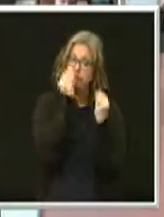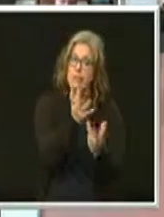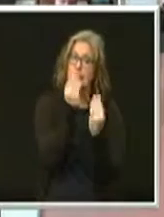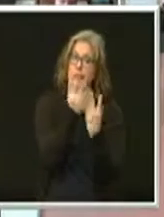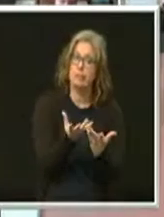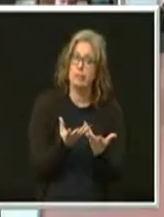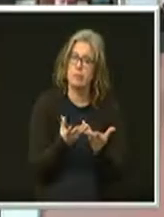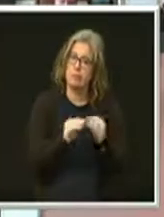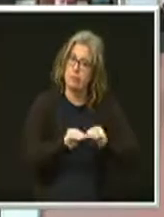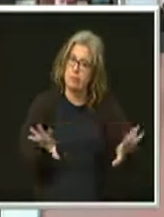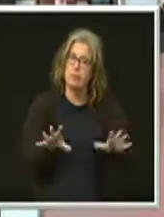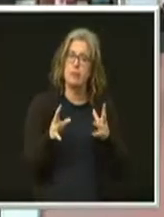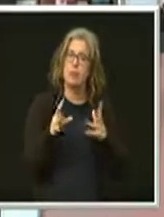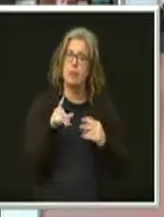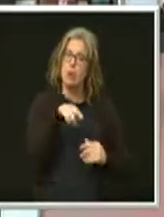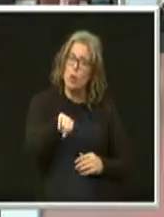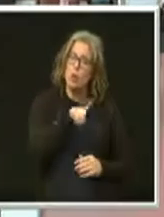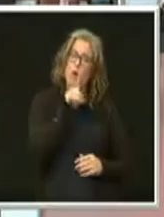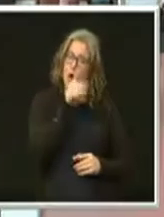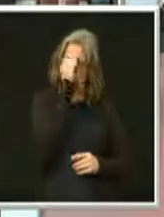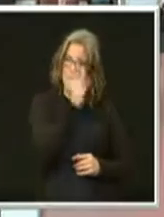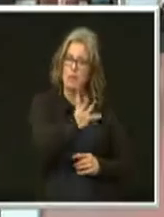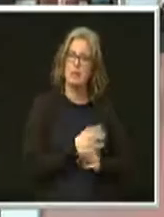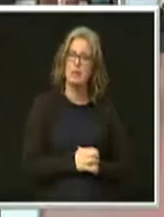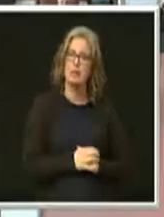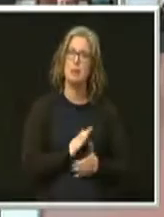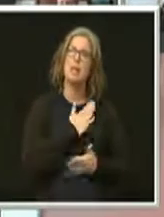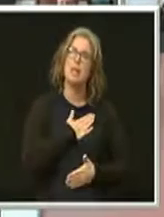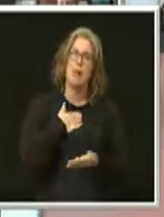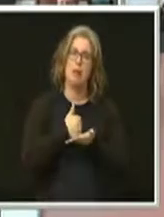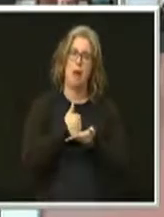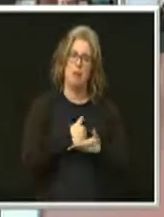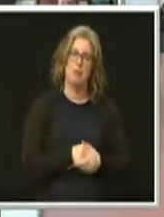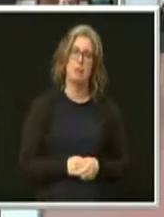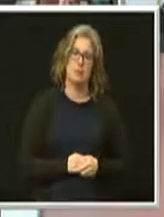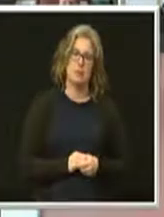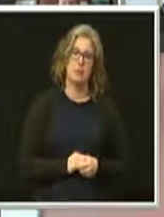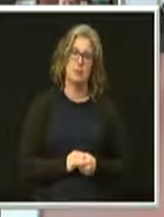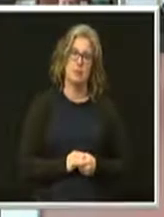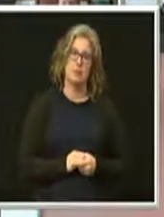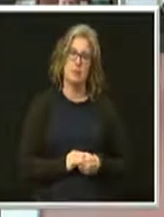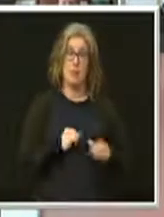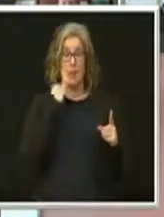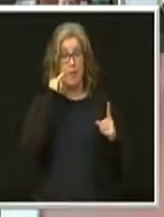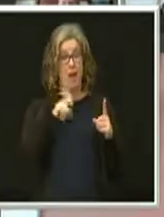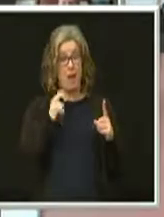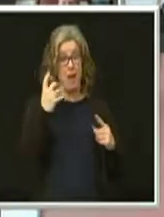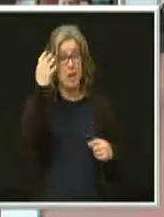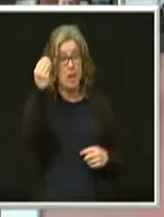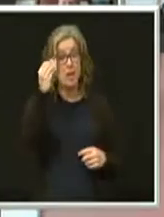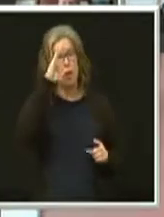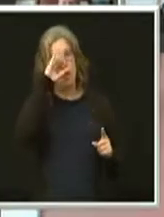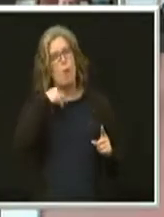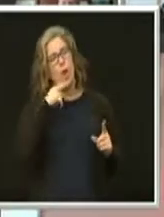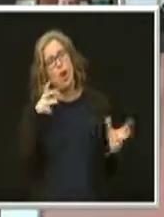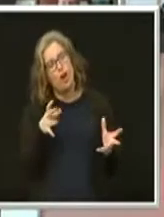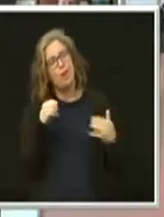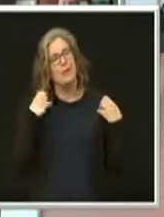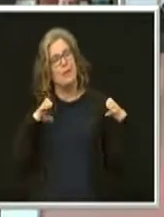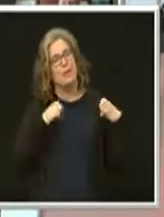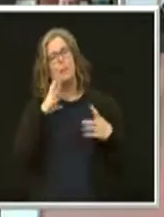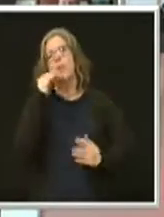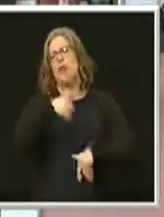now. So you are advised. Please help us. If you have to get outside, we are encouraging that. It's